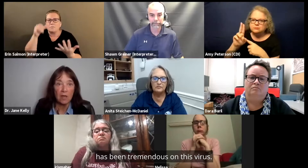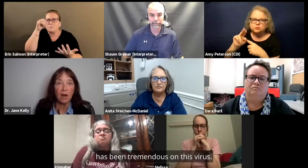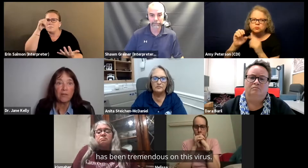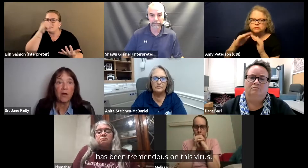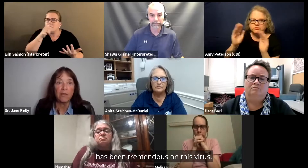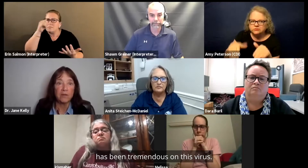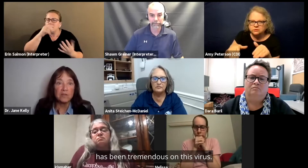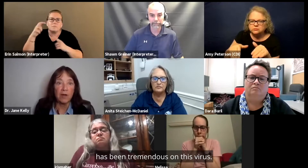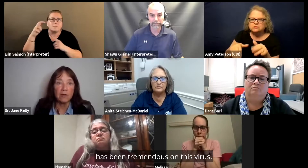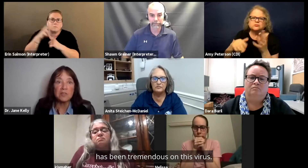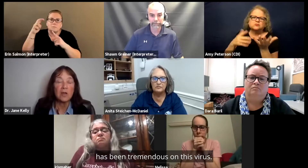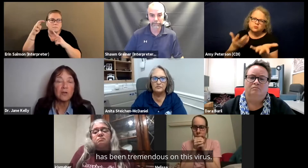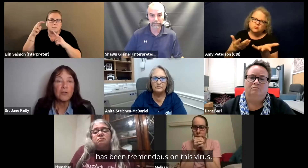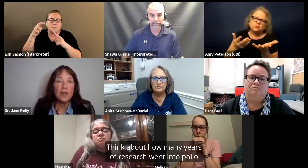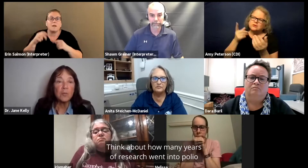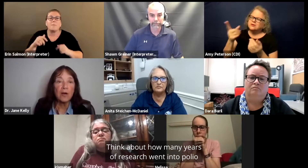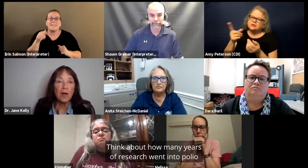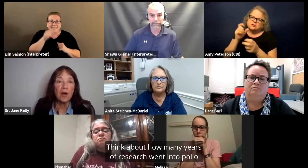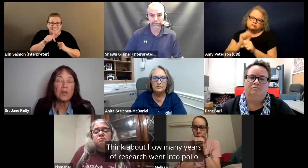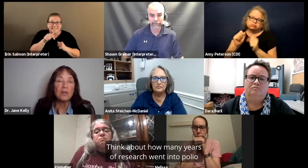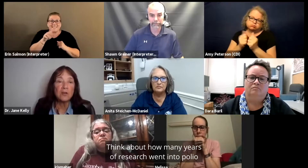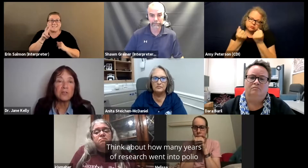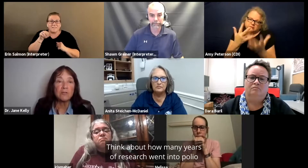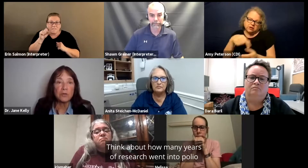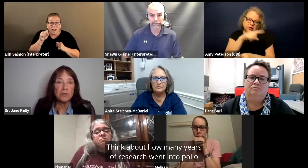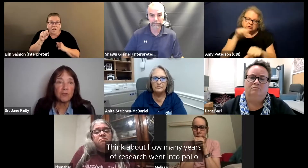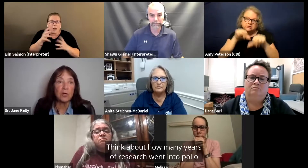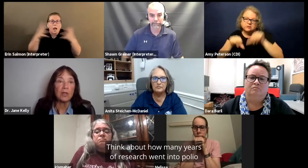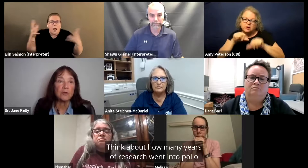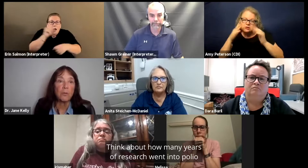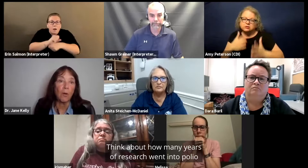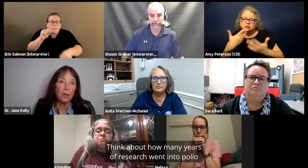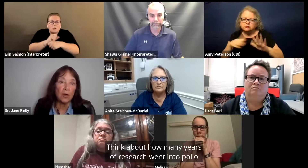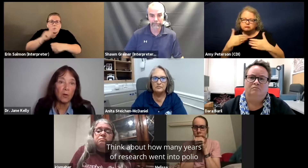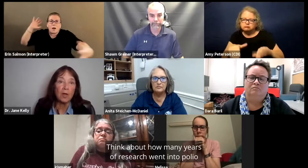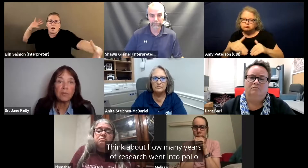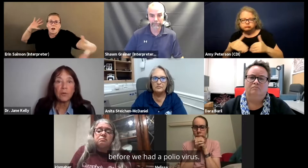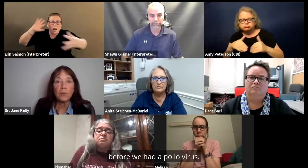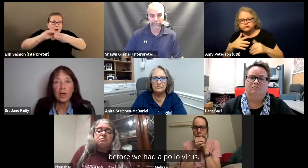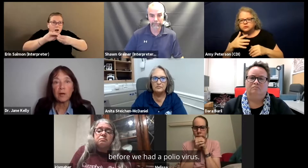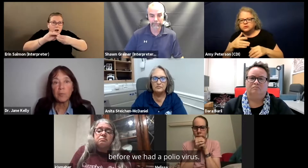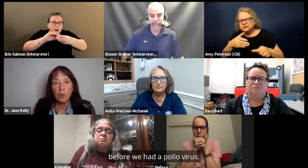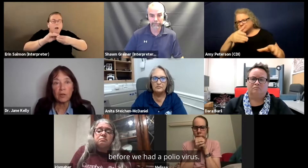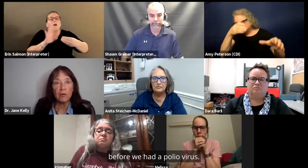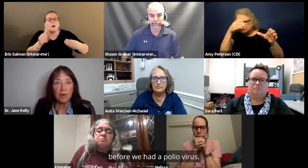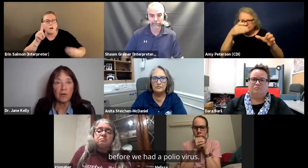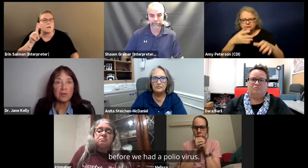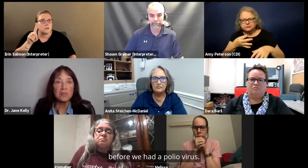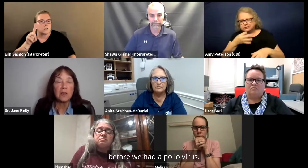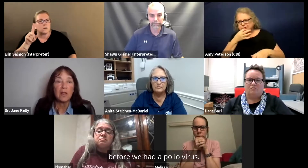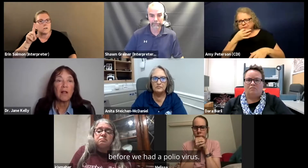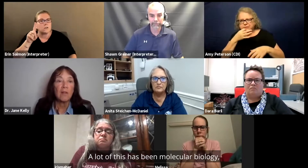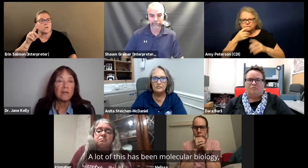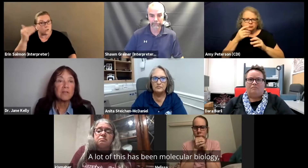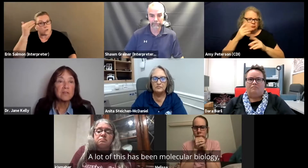tremendous on this virus. You know, think about how many years of research went into polio before we had a polio